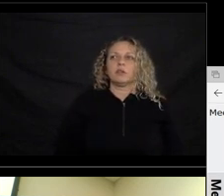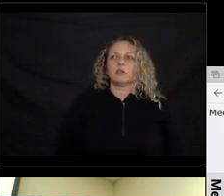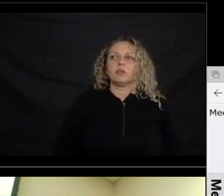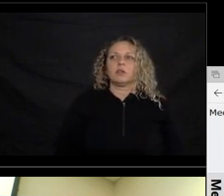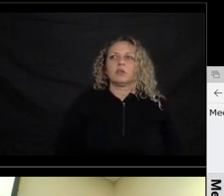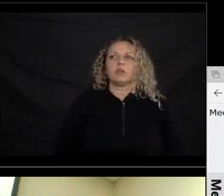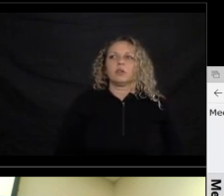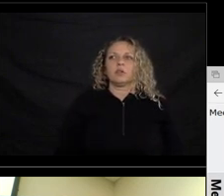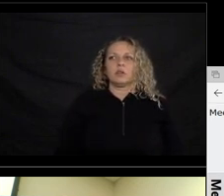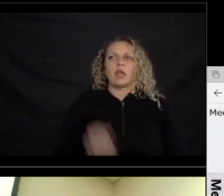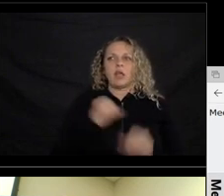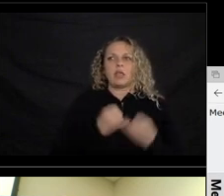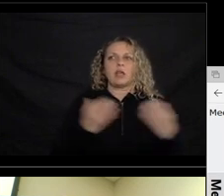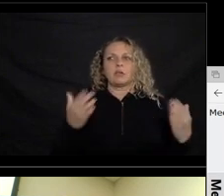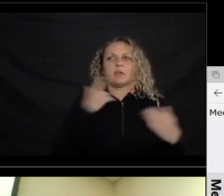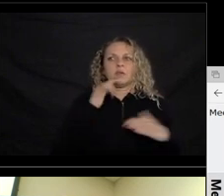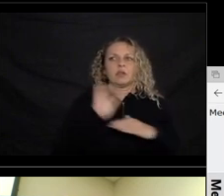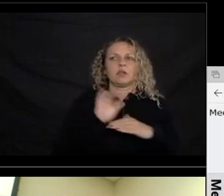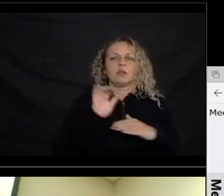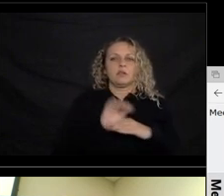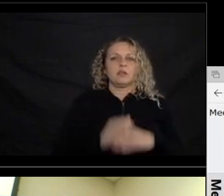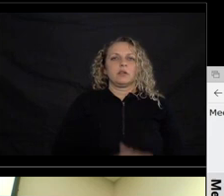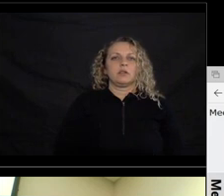which will be our last item for the evening.